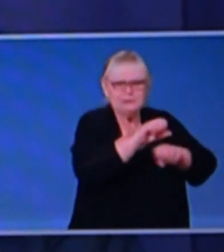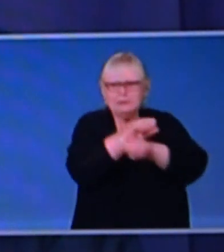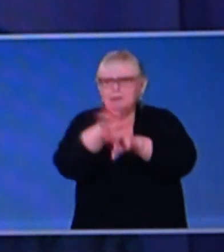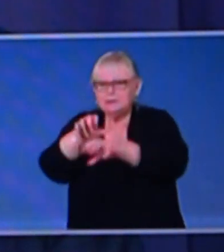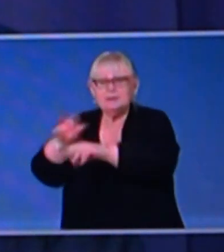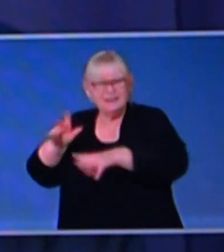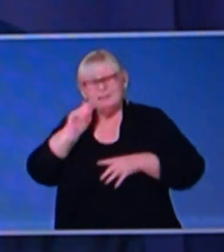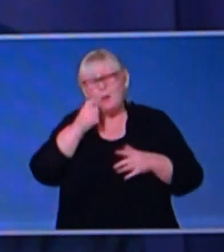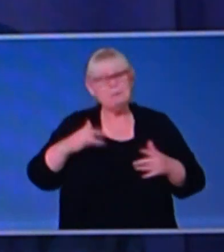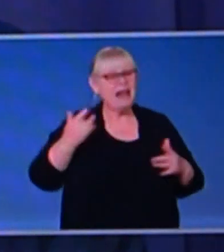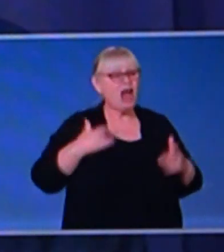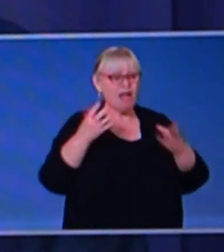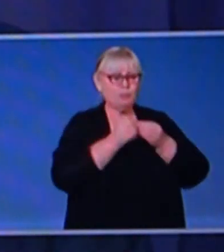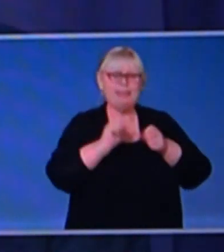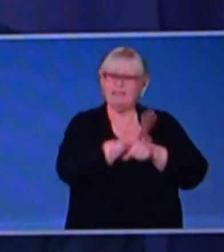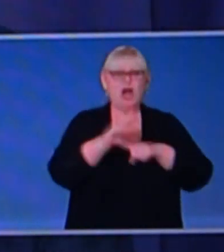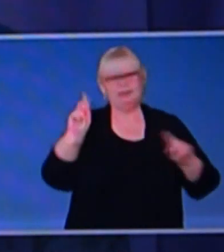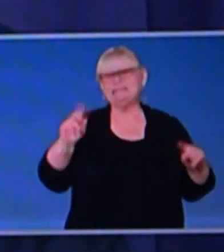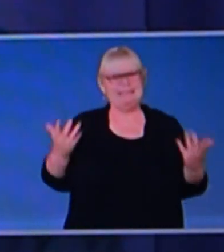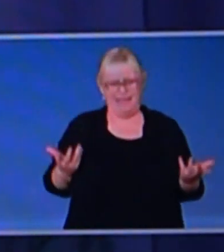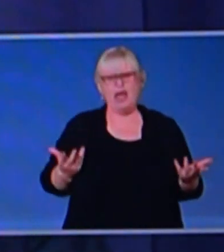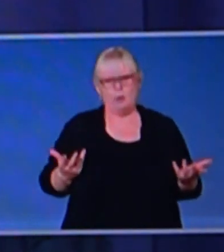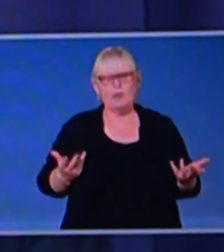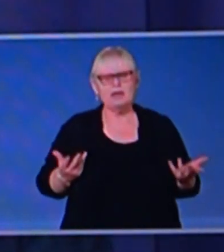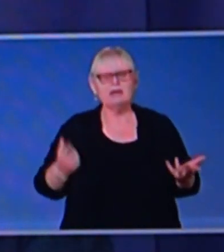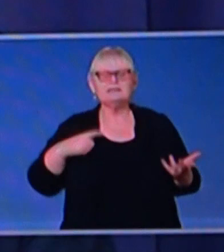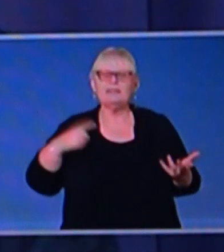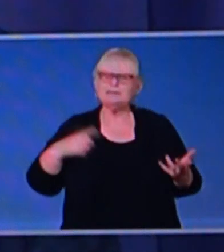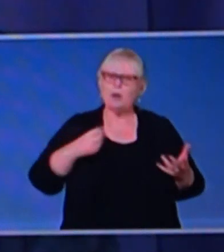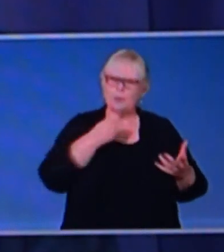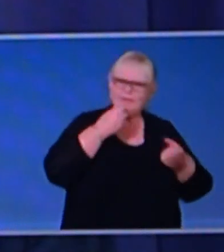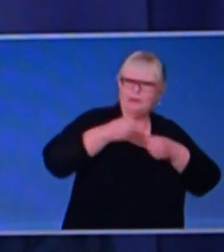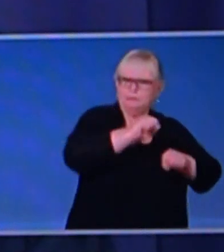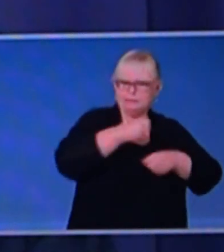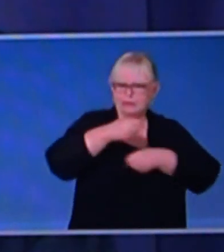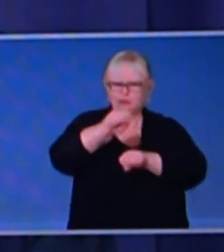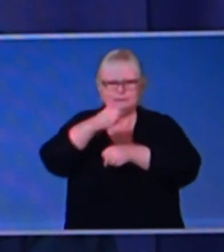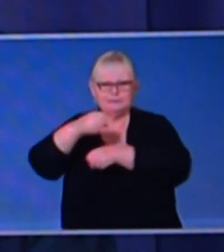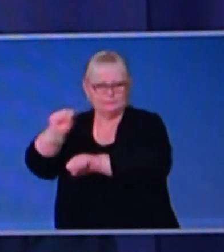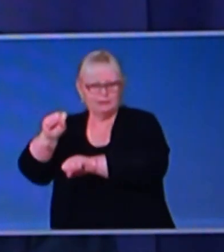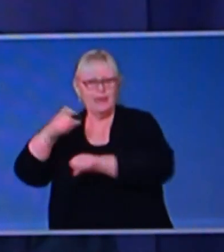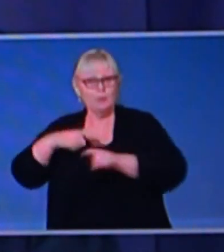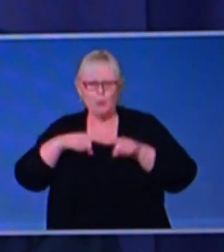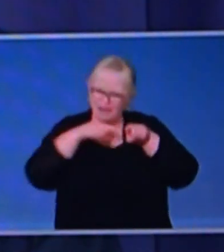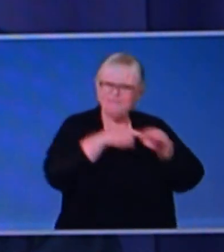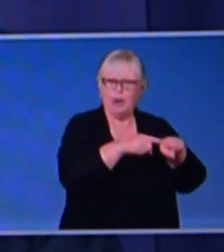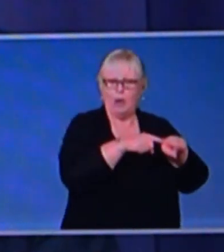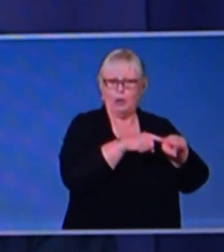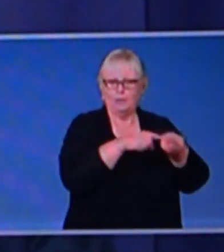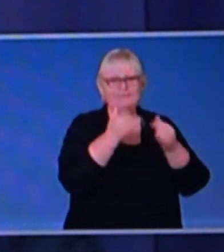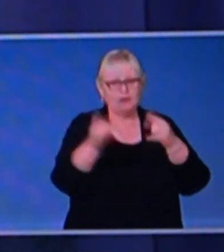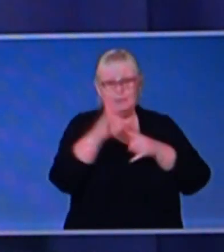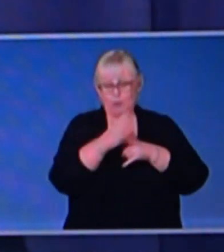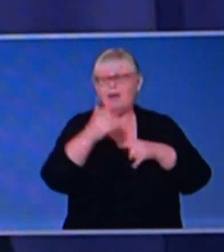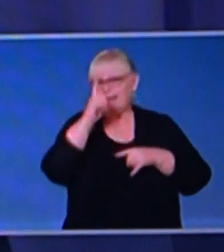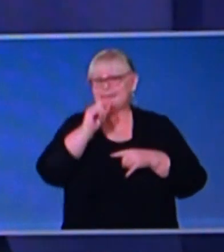will be like. That's why the protections that we put in place for a COVID-safe Australia are so important. Now, I can